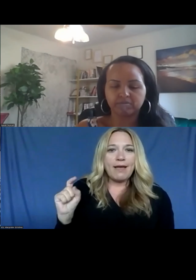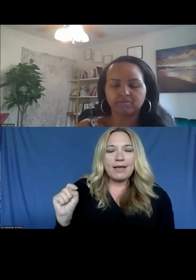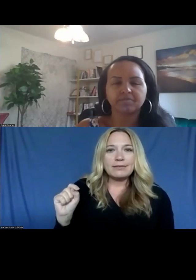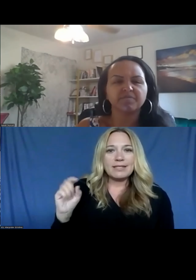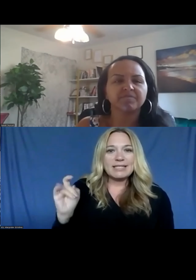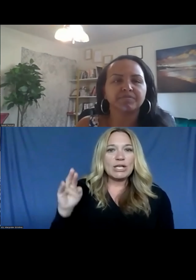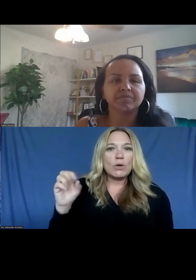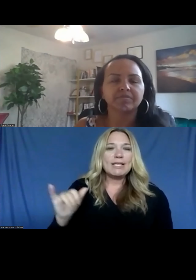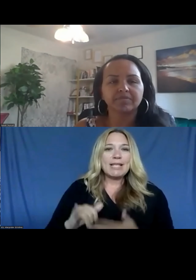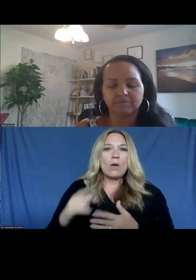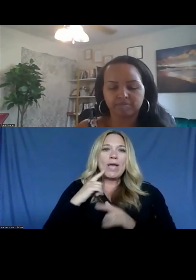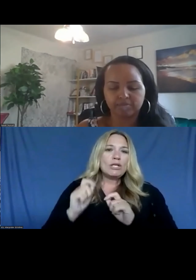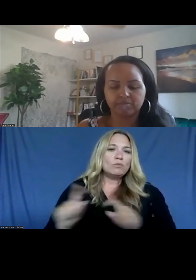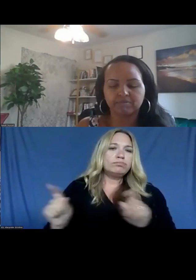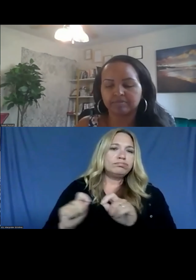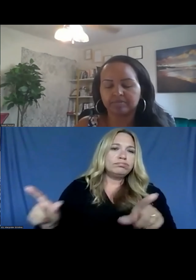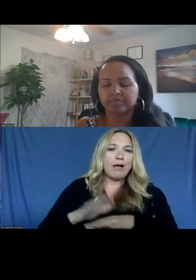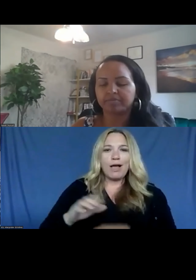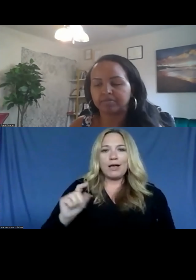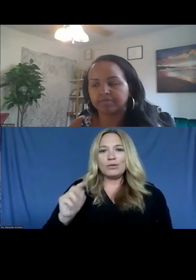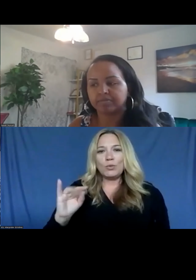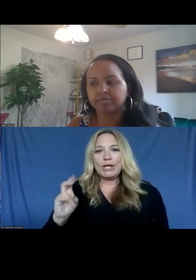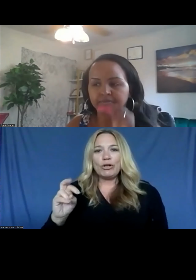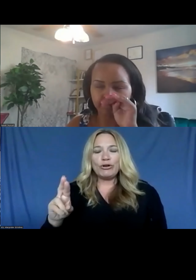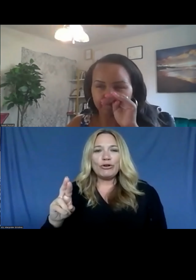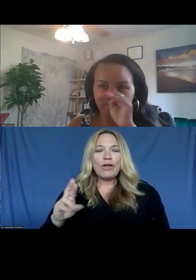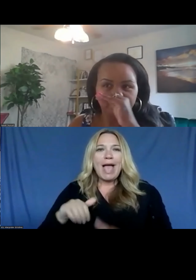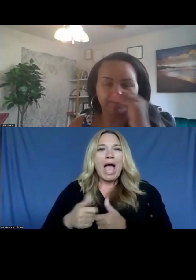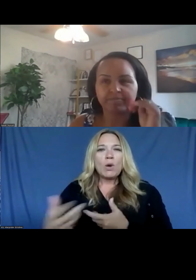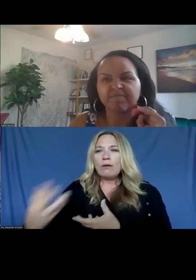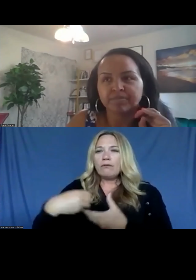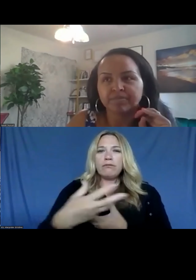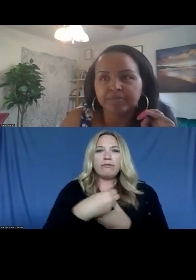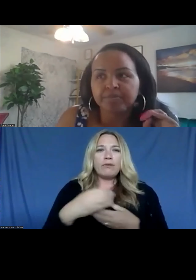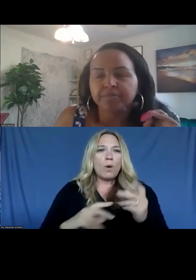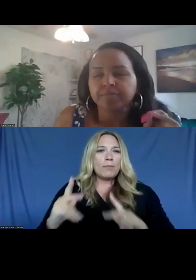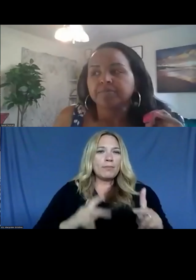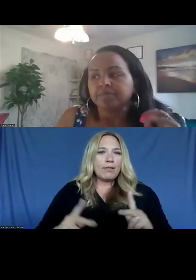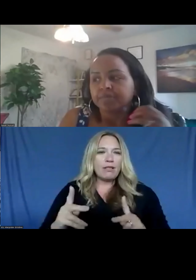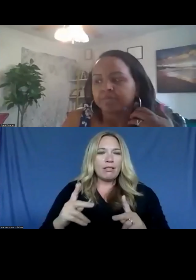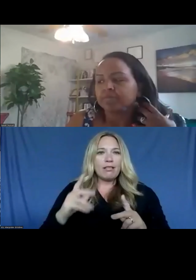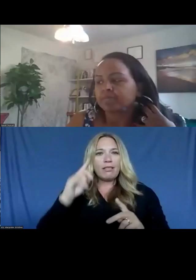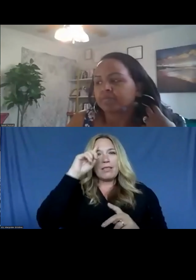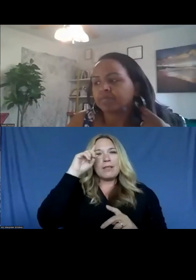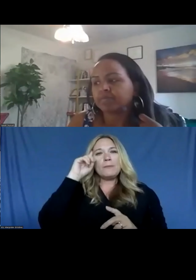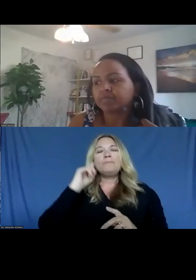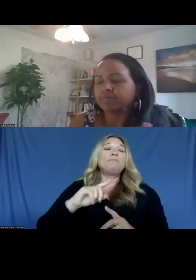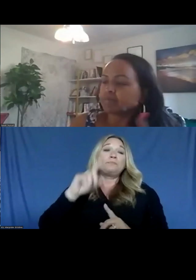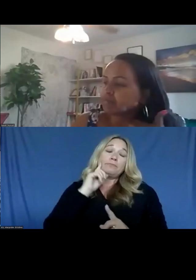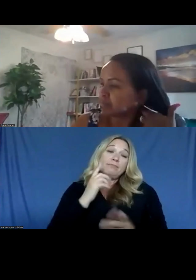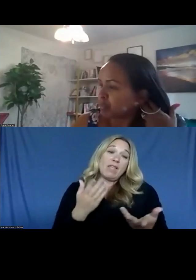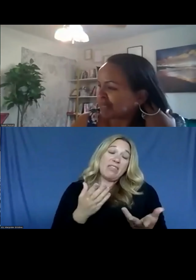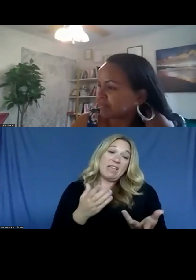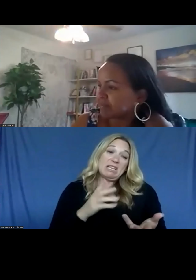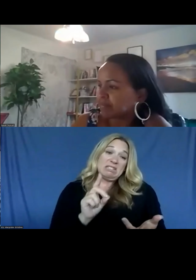Twitter to pull at those heartstrings? How do we bring people into the fold? And I think for me too, Debbie, kind of thinking about, and I've been, I don't